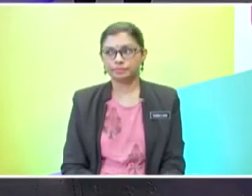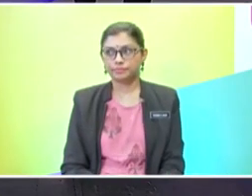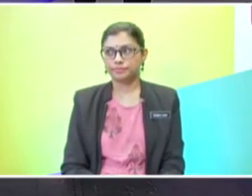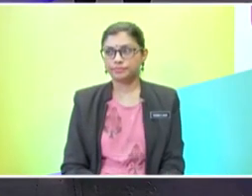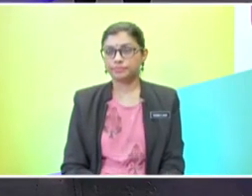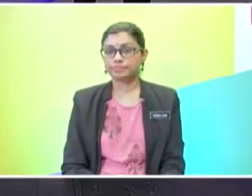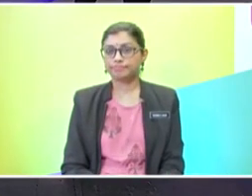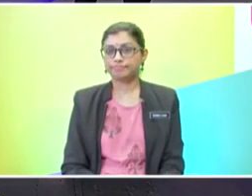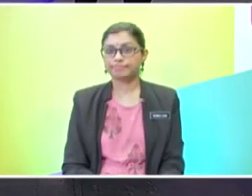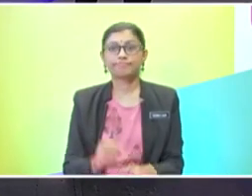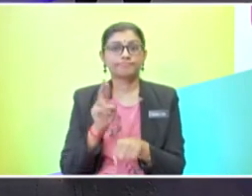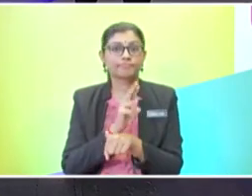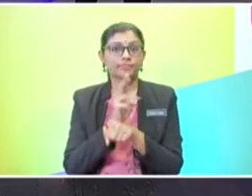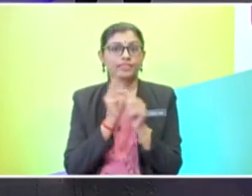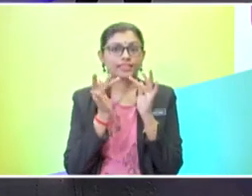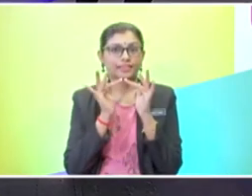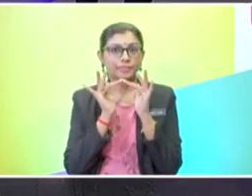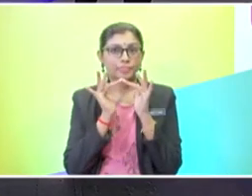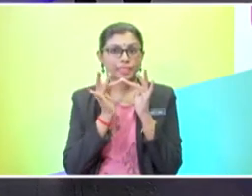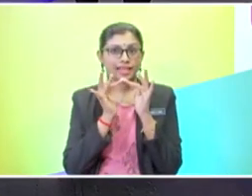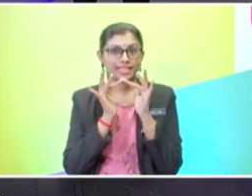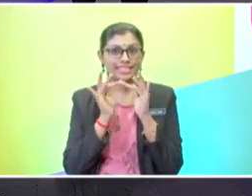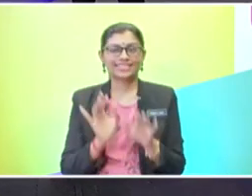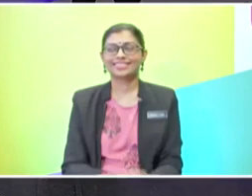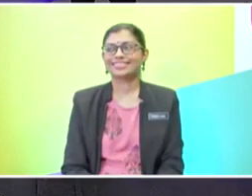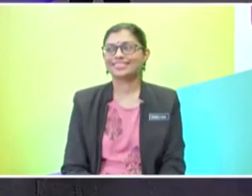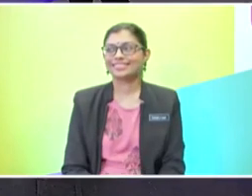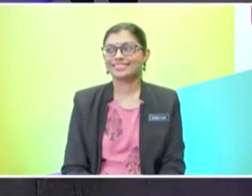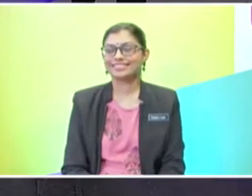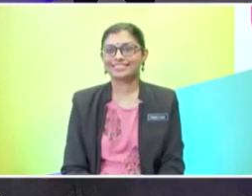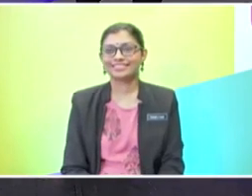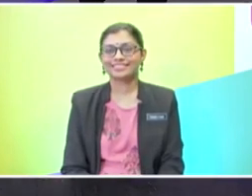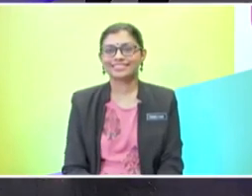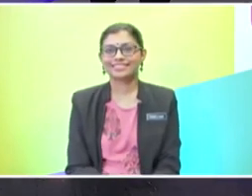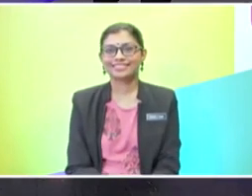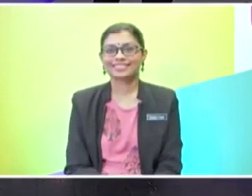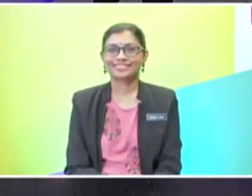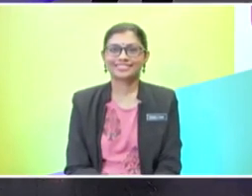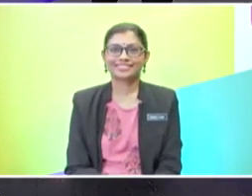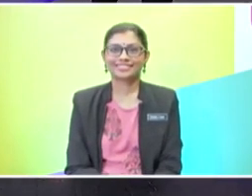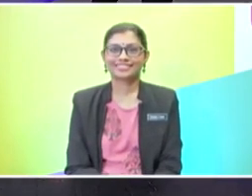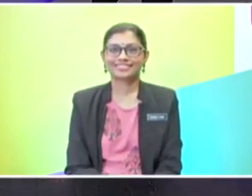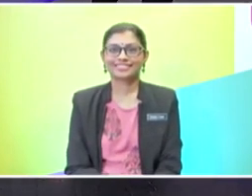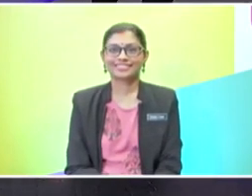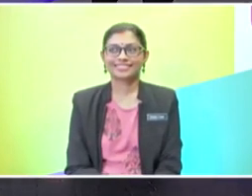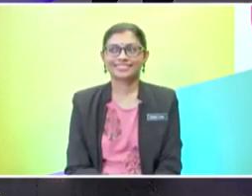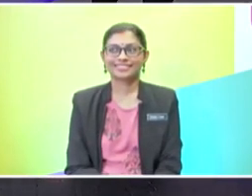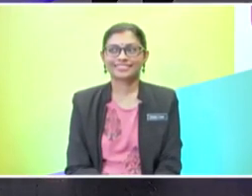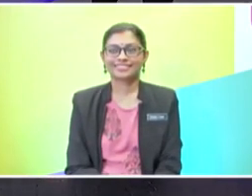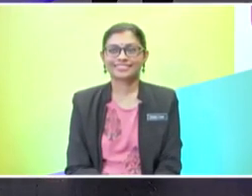interesting. So it will be a quiz, you're going right? to answer a quiz. Okay. All right, so we have the quiz on the screen right now.